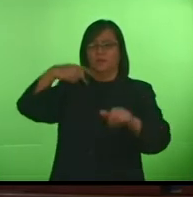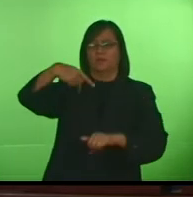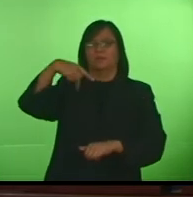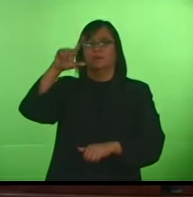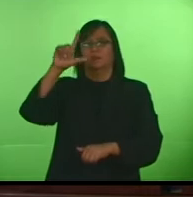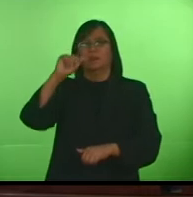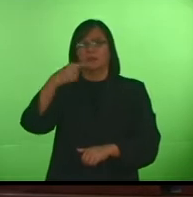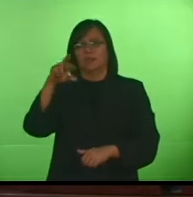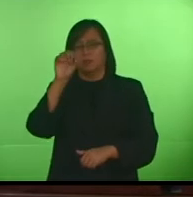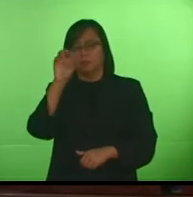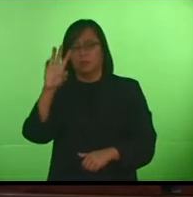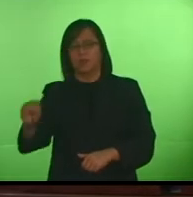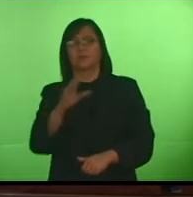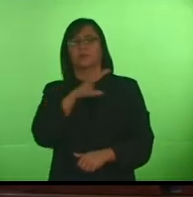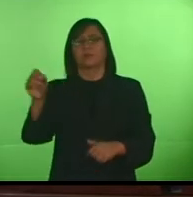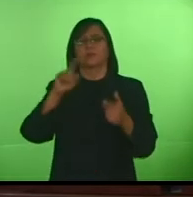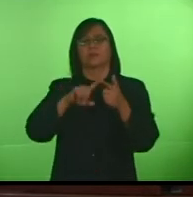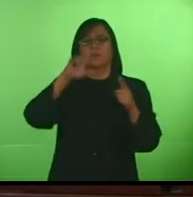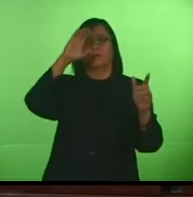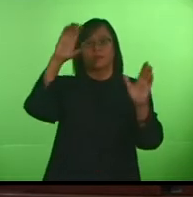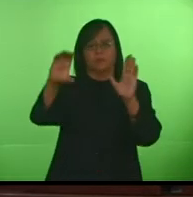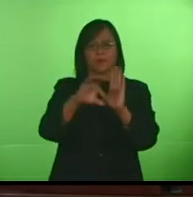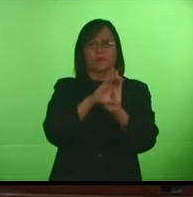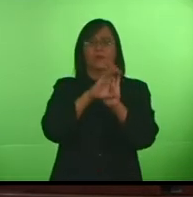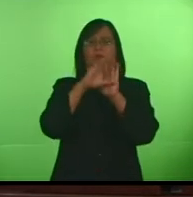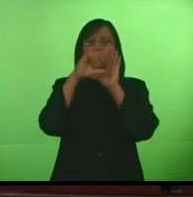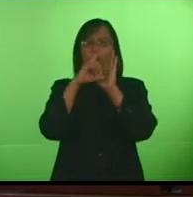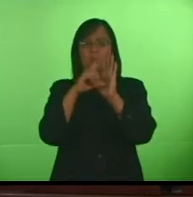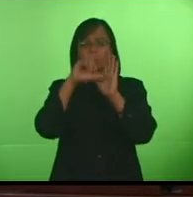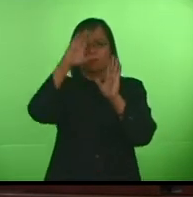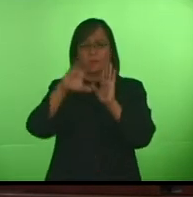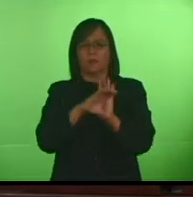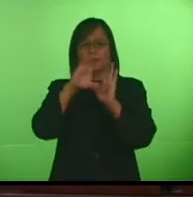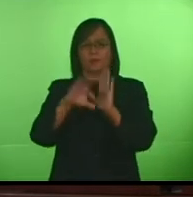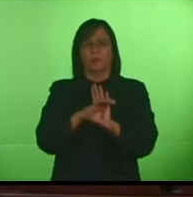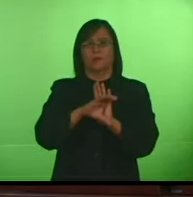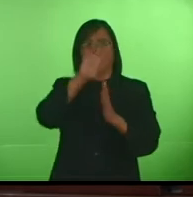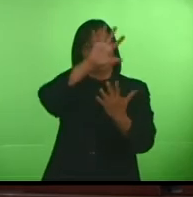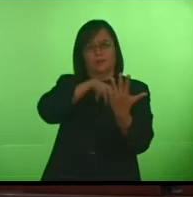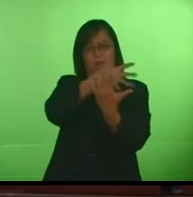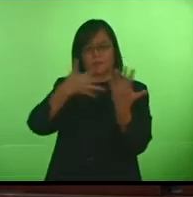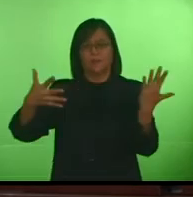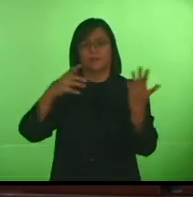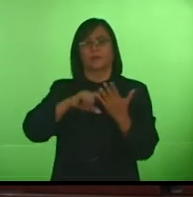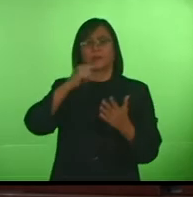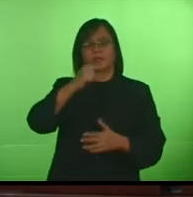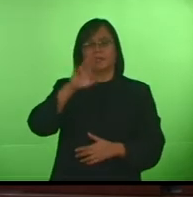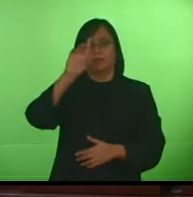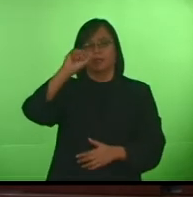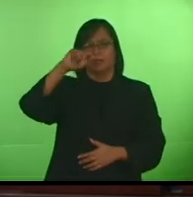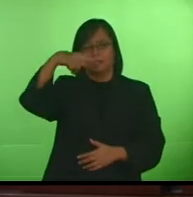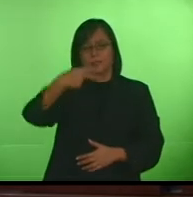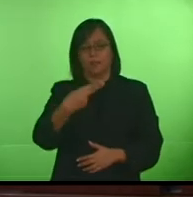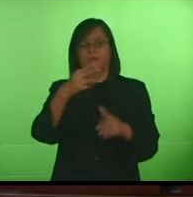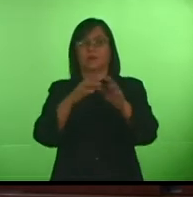visual clues such as charts and graphs are often used in essays, especially in scientific research papers. And